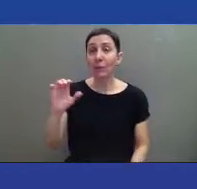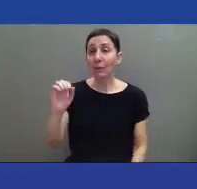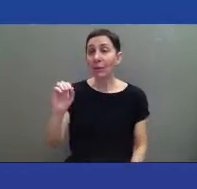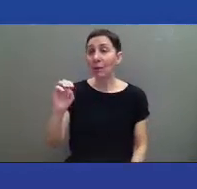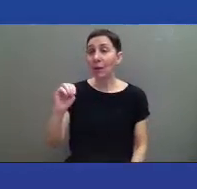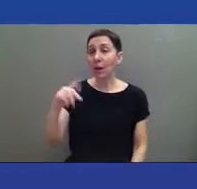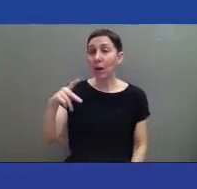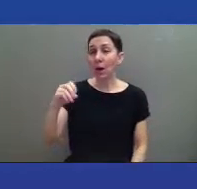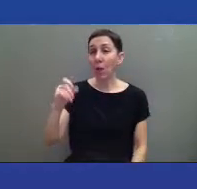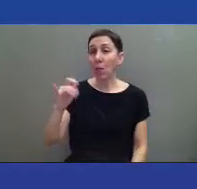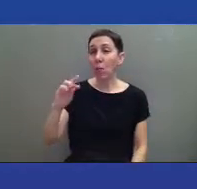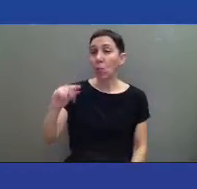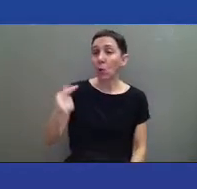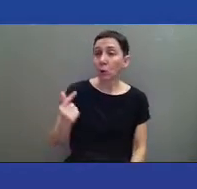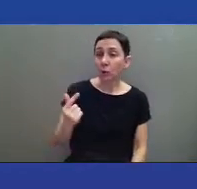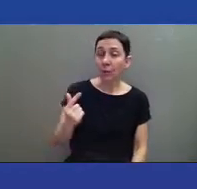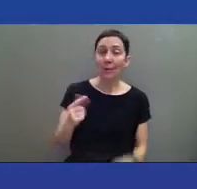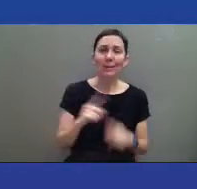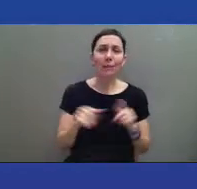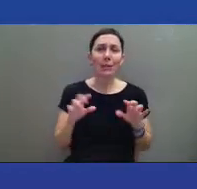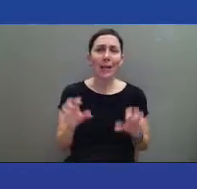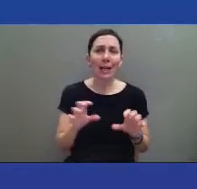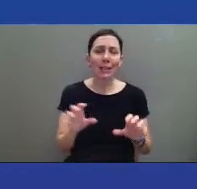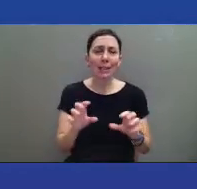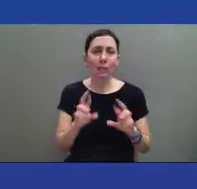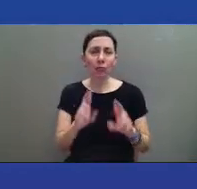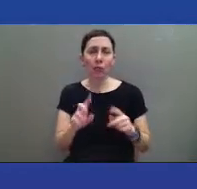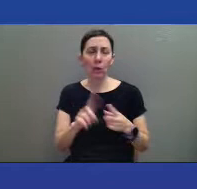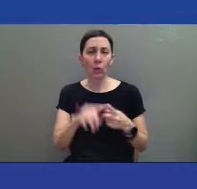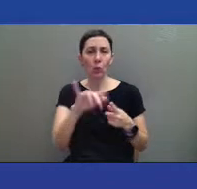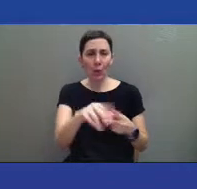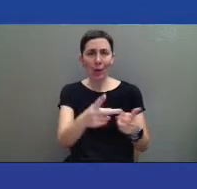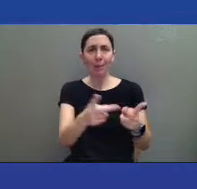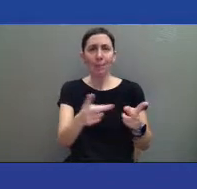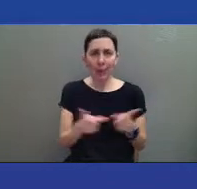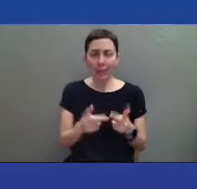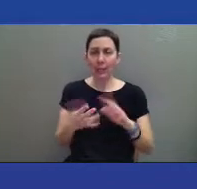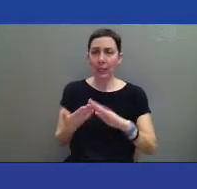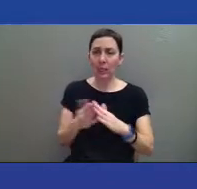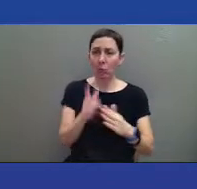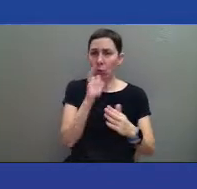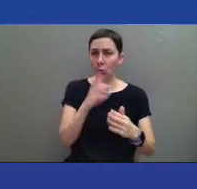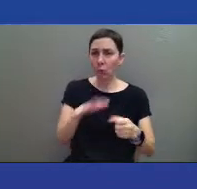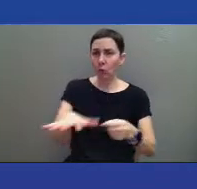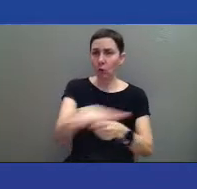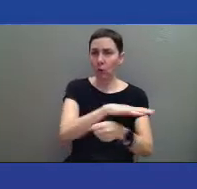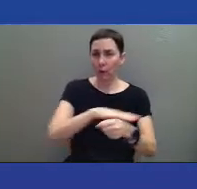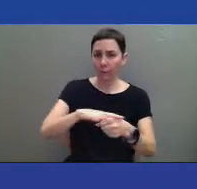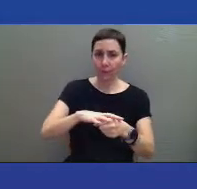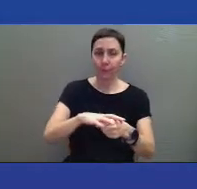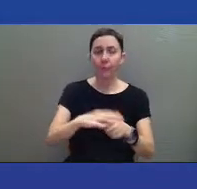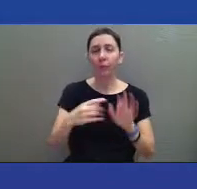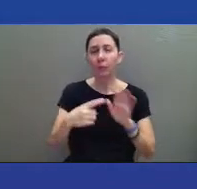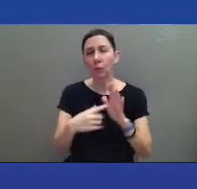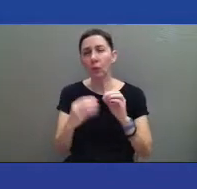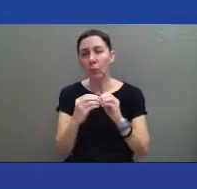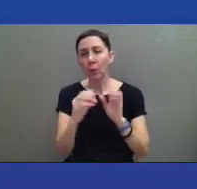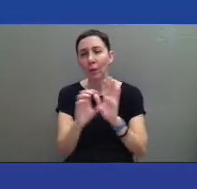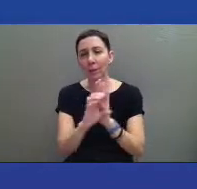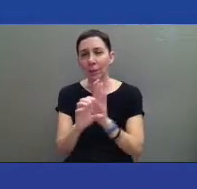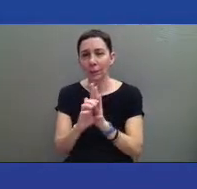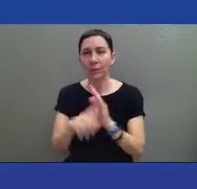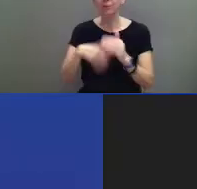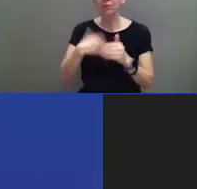kinds of different activities that are responsive to the site and the community at that site. And I'll just share some more images of them. We can go to the